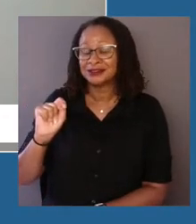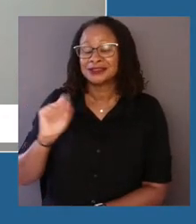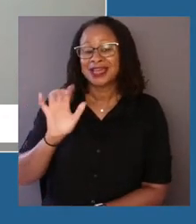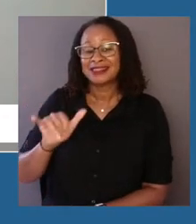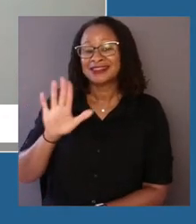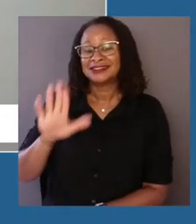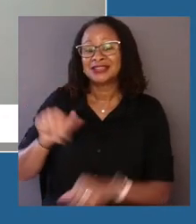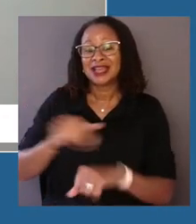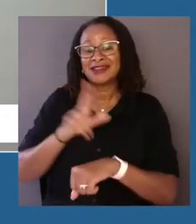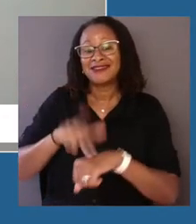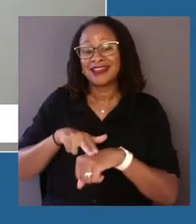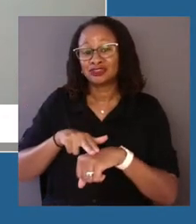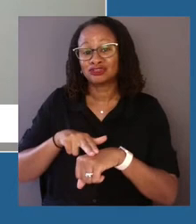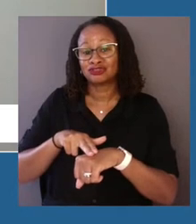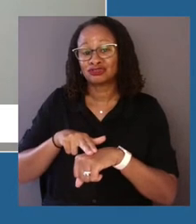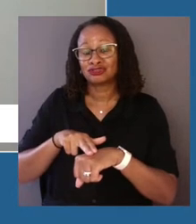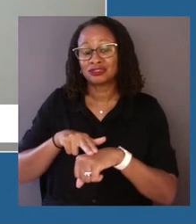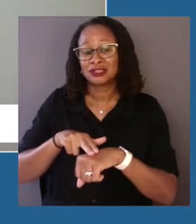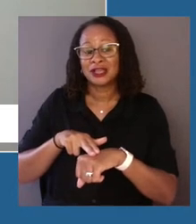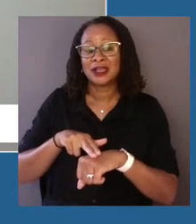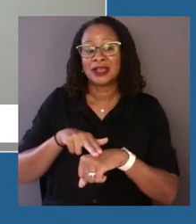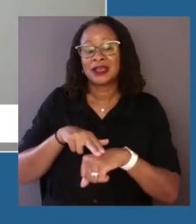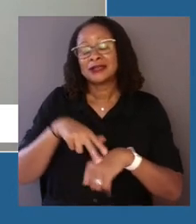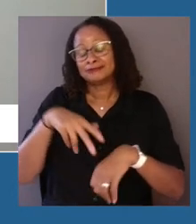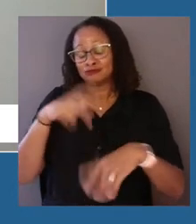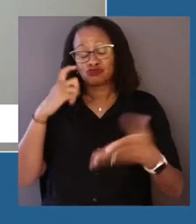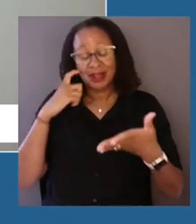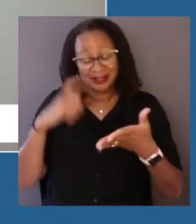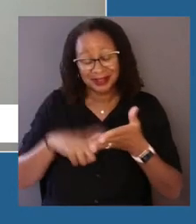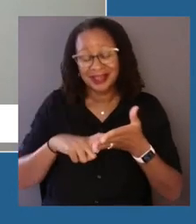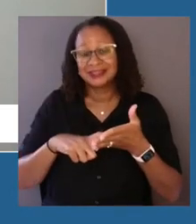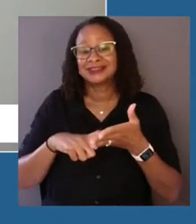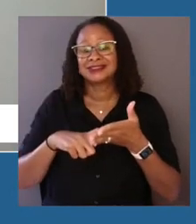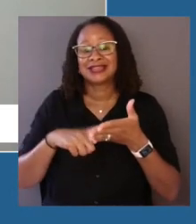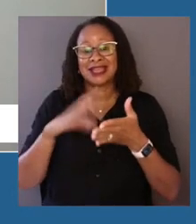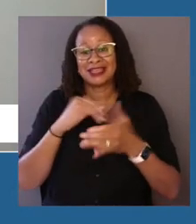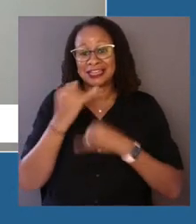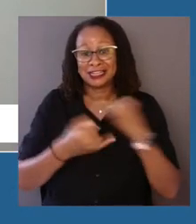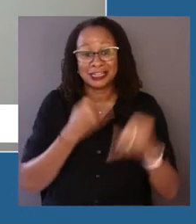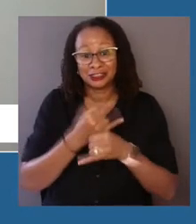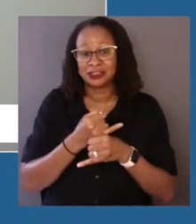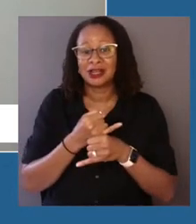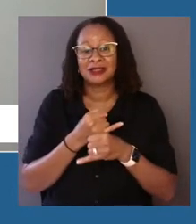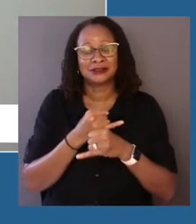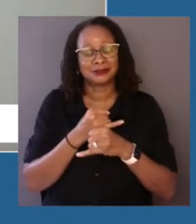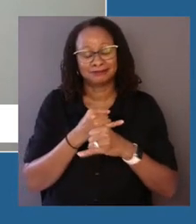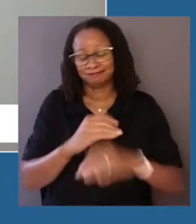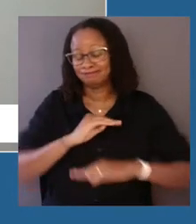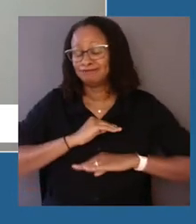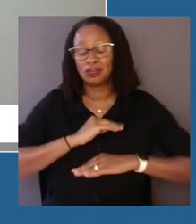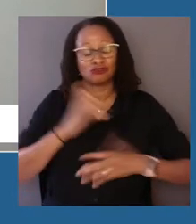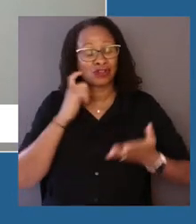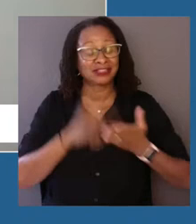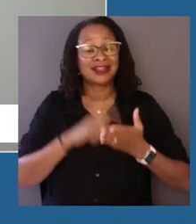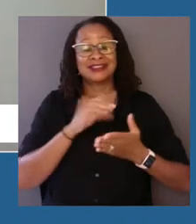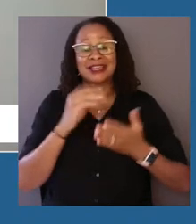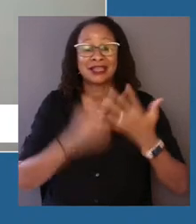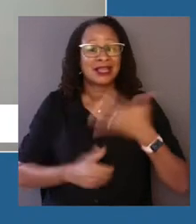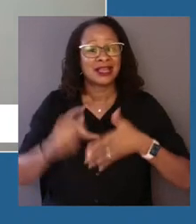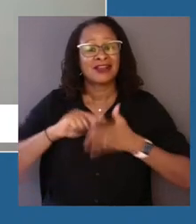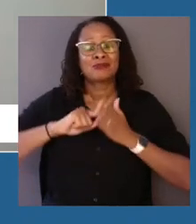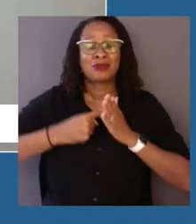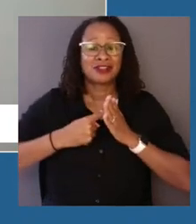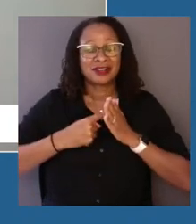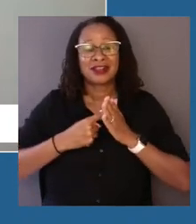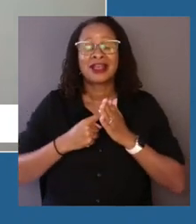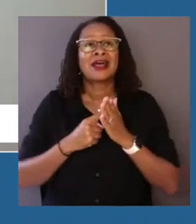nationally justly recognized and internationally justly recognized and pioneering environmental and climate